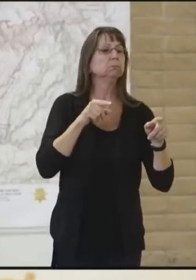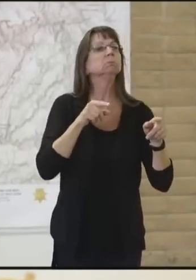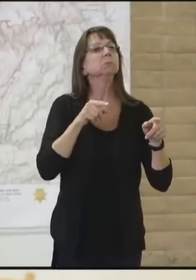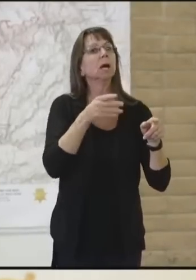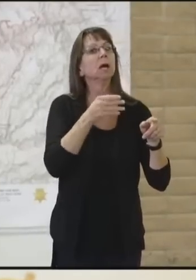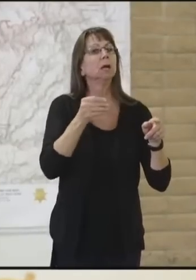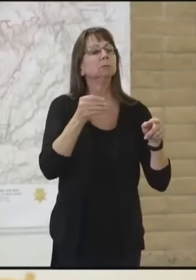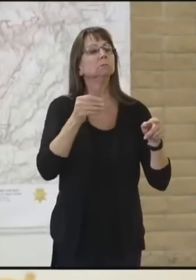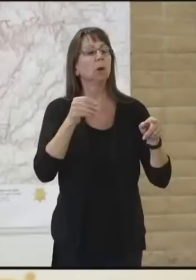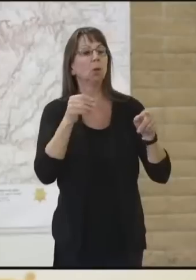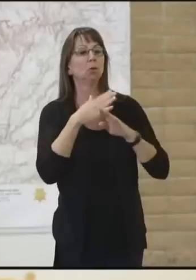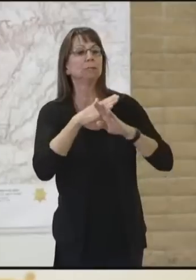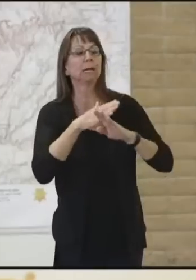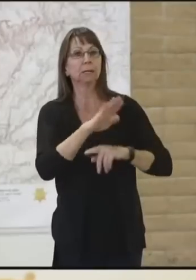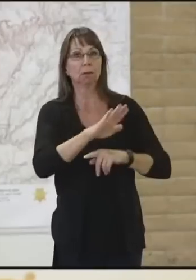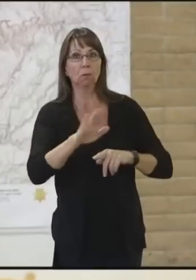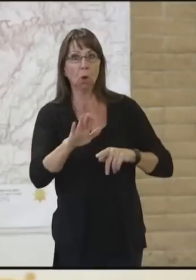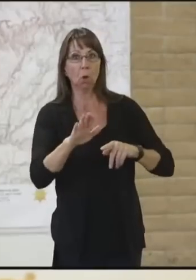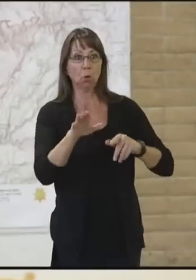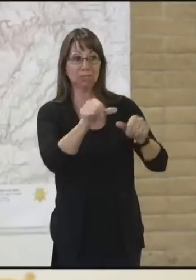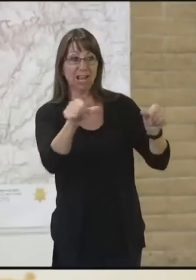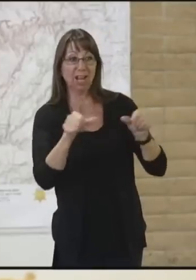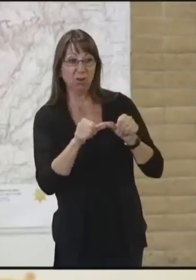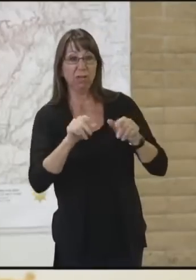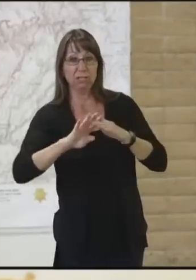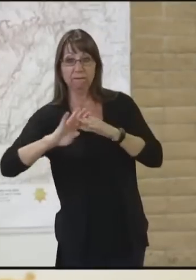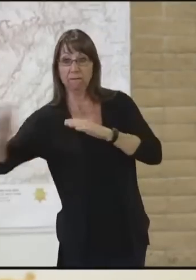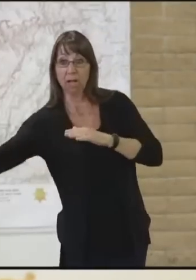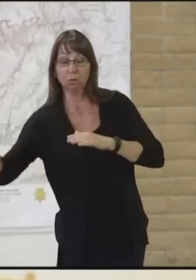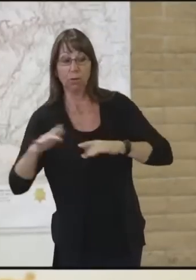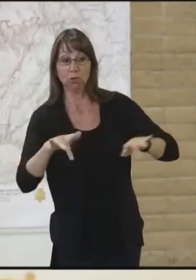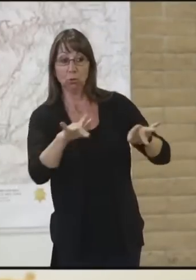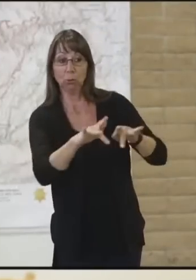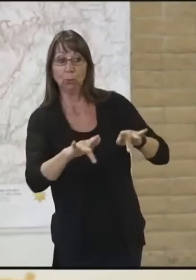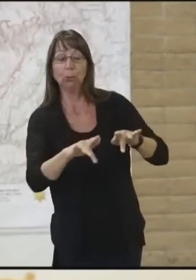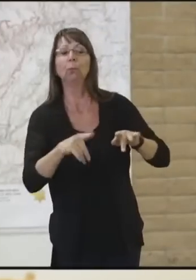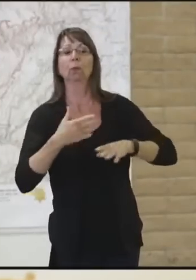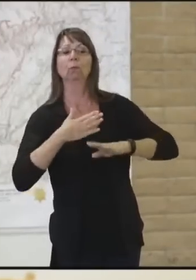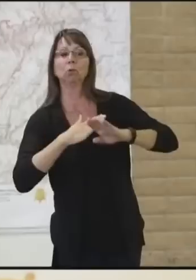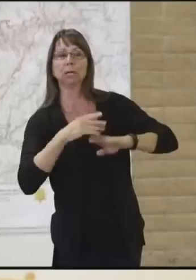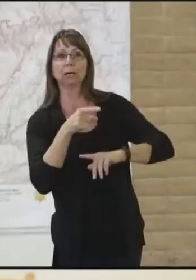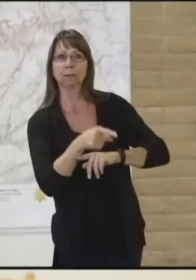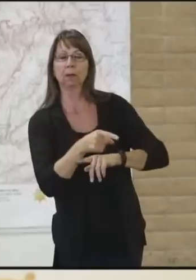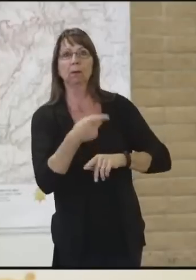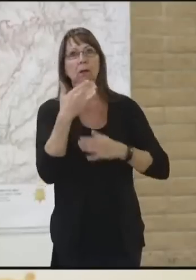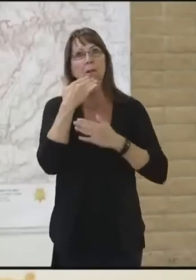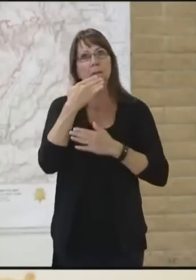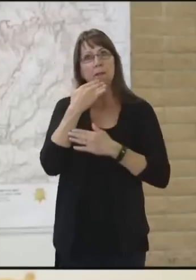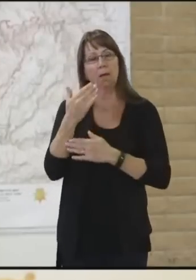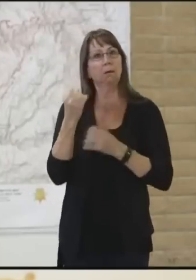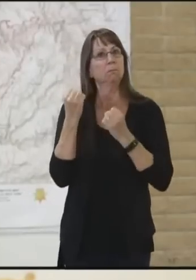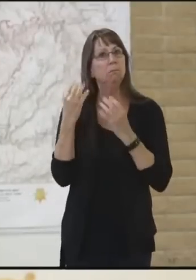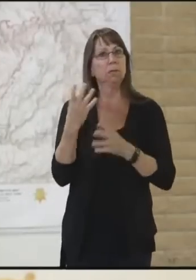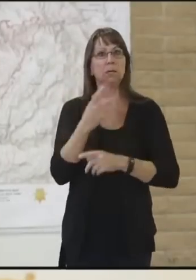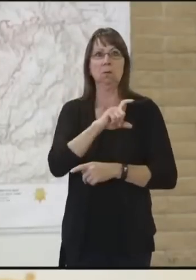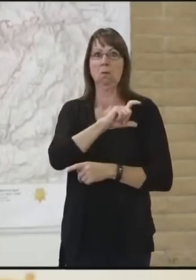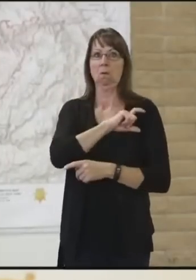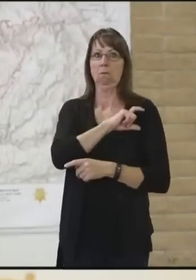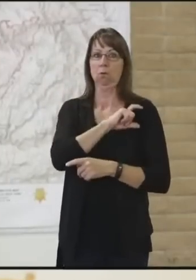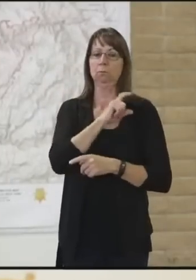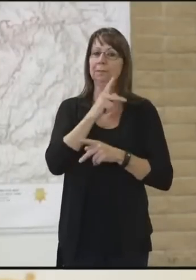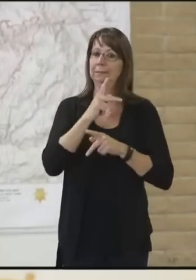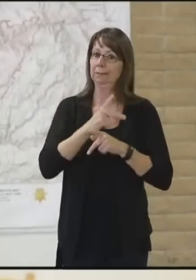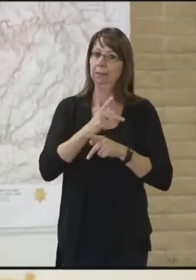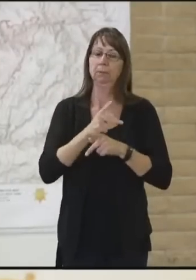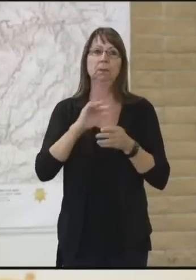We would like to share our gratitude for the many law enforcement officers who are in Butte County tonight keeping our community safe. We want